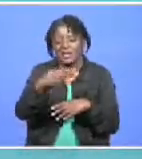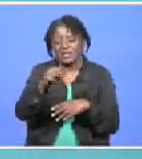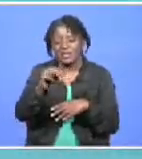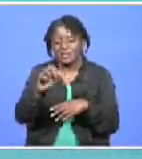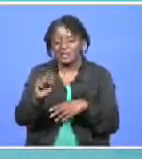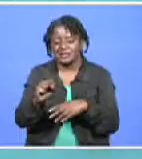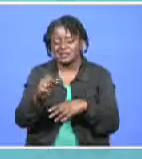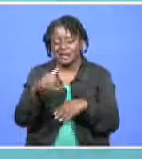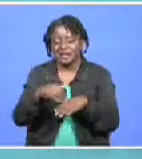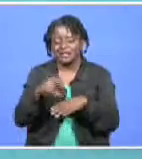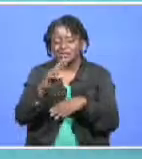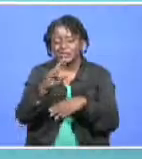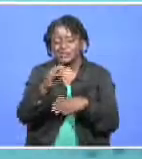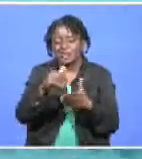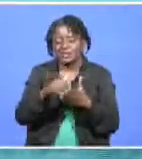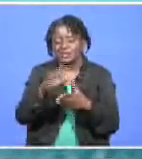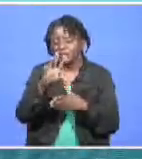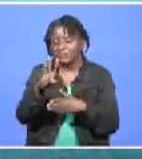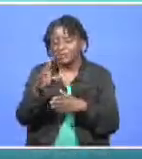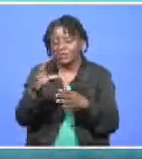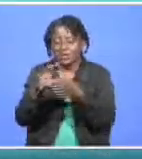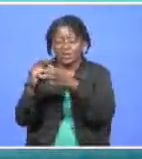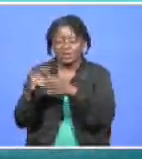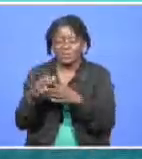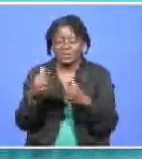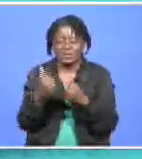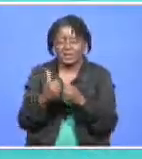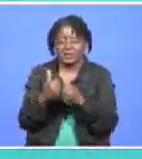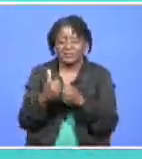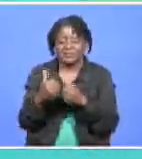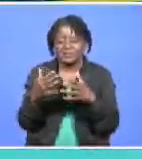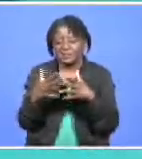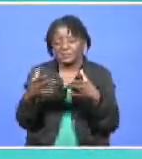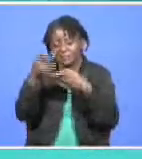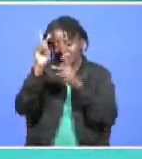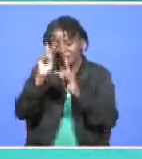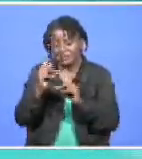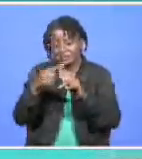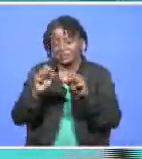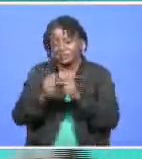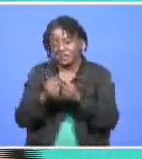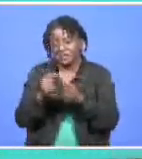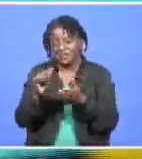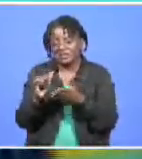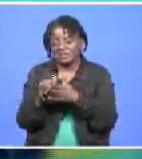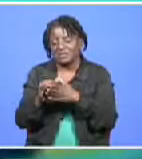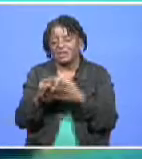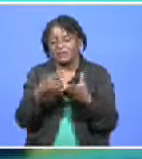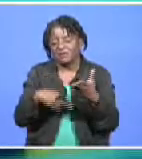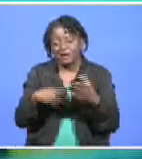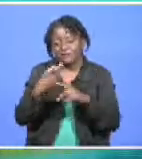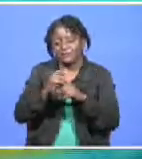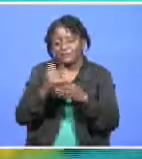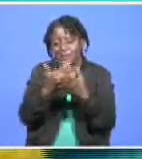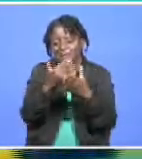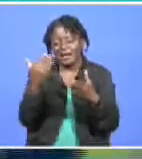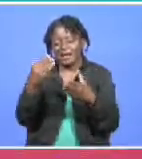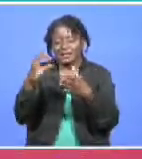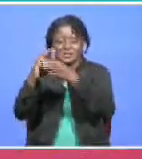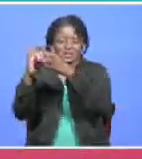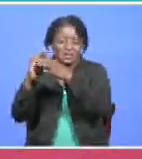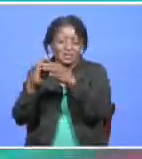Olympic Games. So it's a big privilege to break a record like that from a past Olympian and so